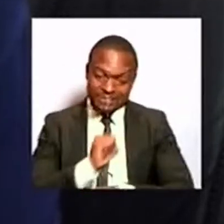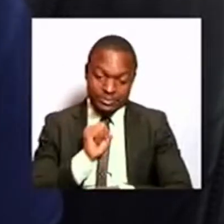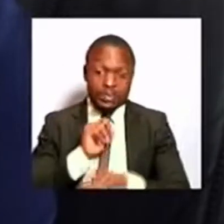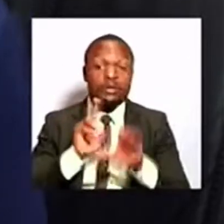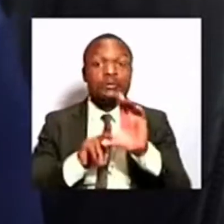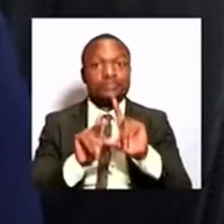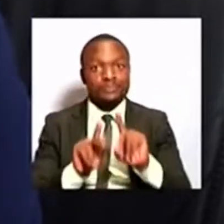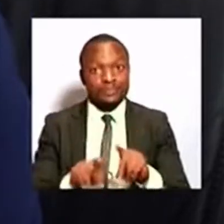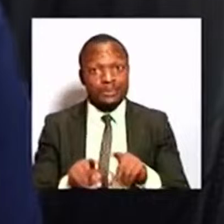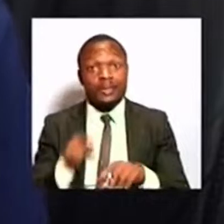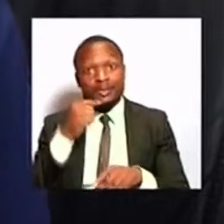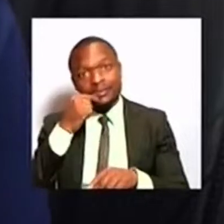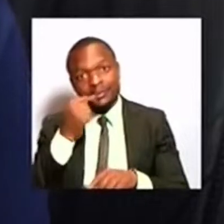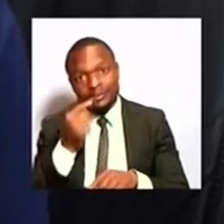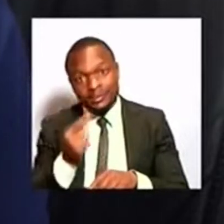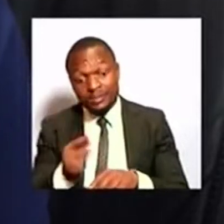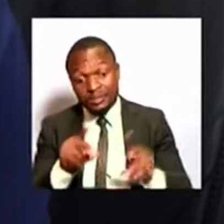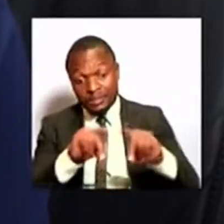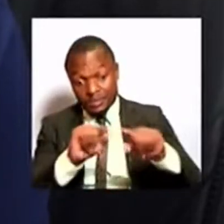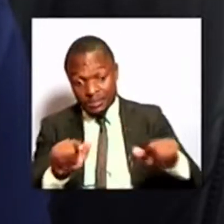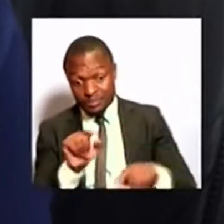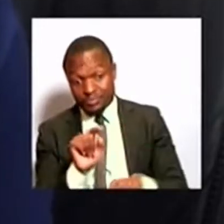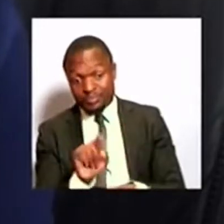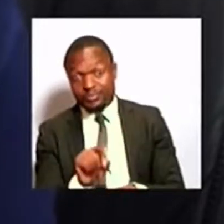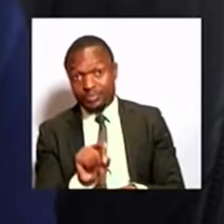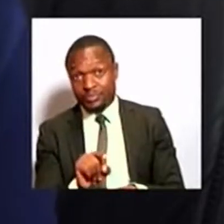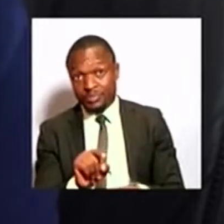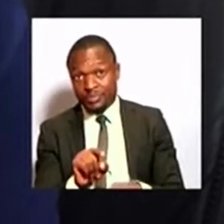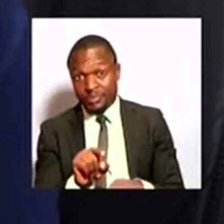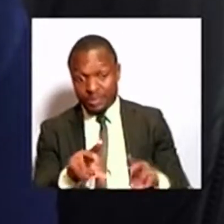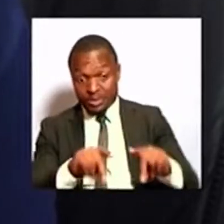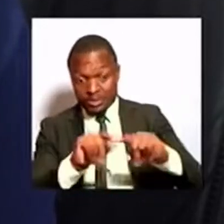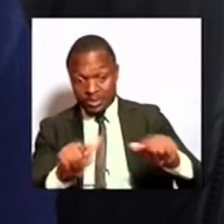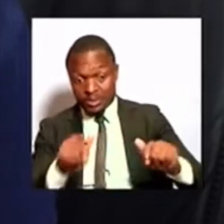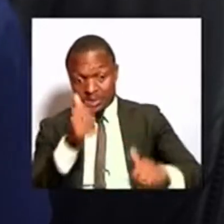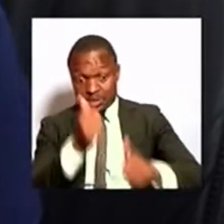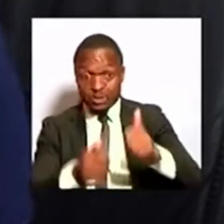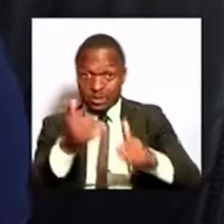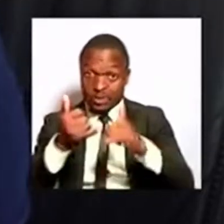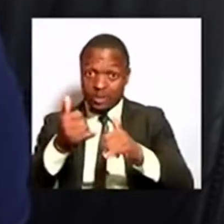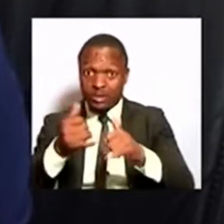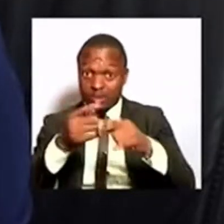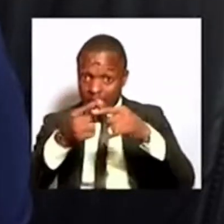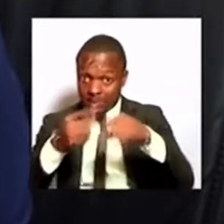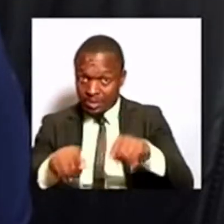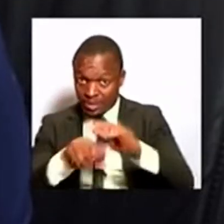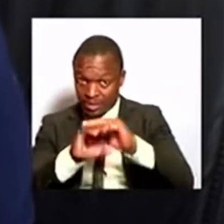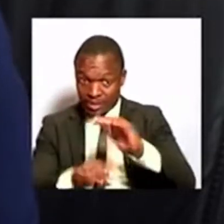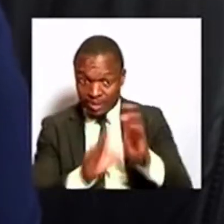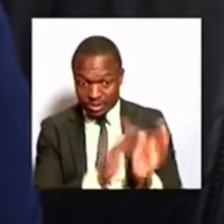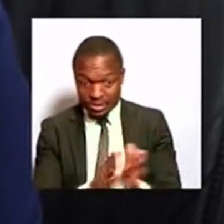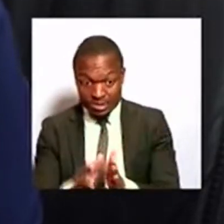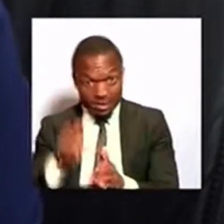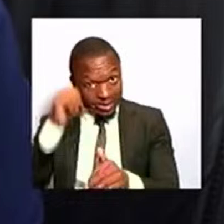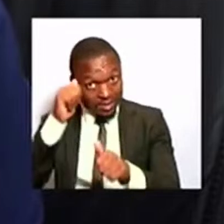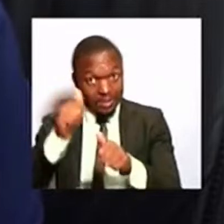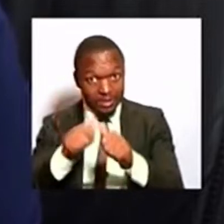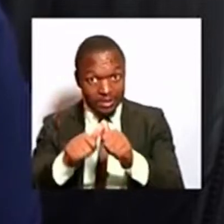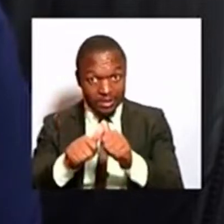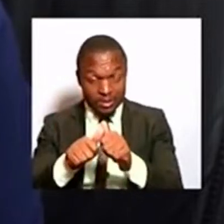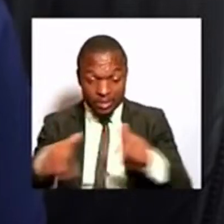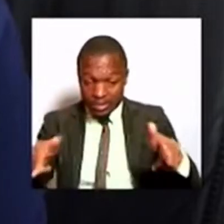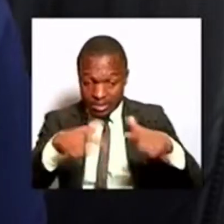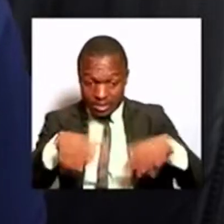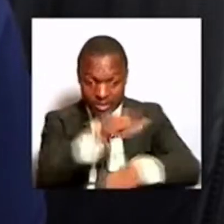Yes. I must mention that the land in question is a parcel of land that was done under a planning agreement between the